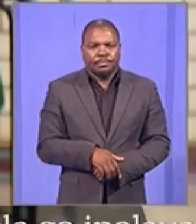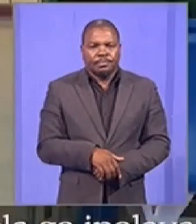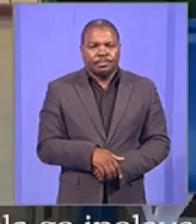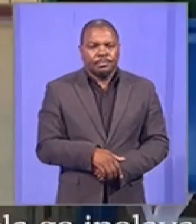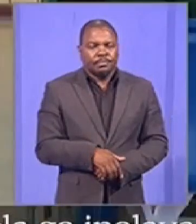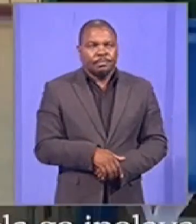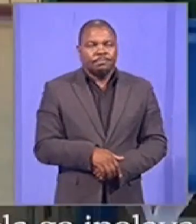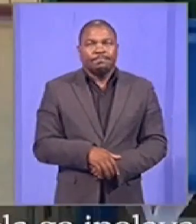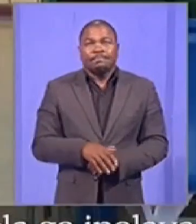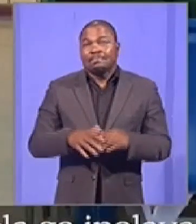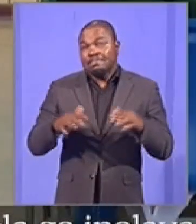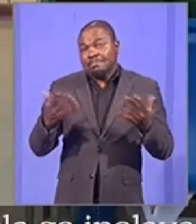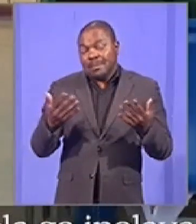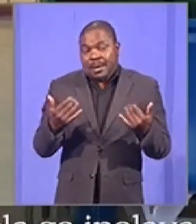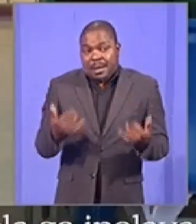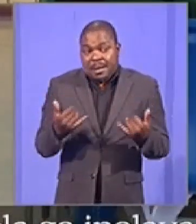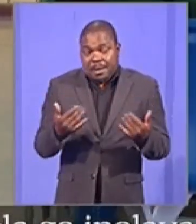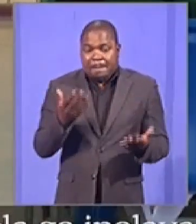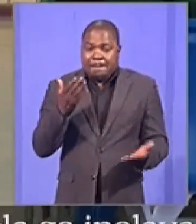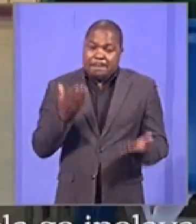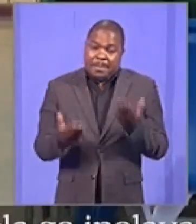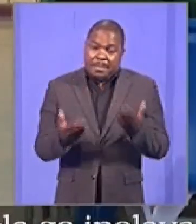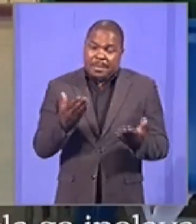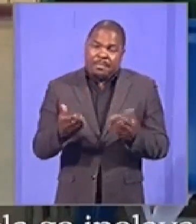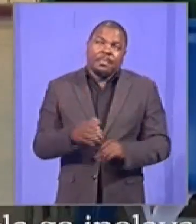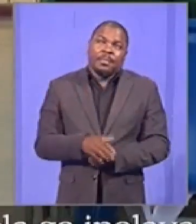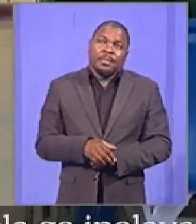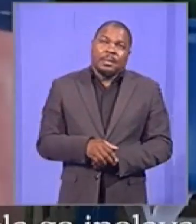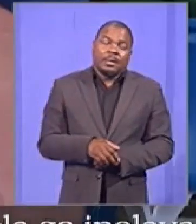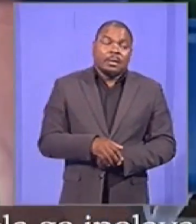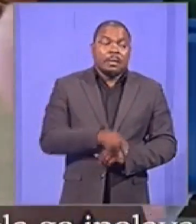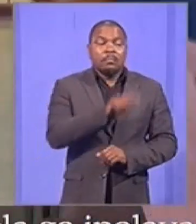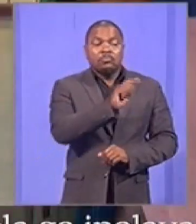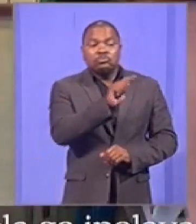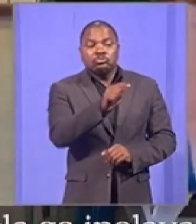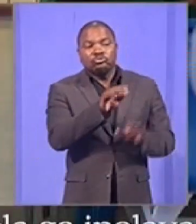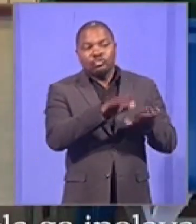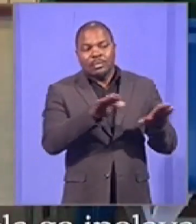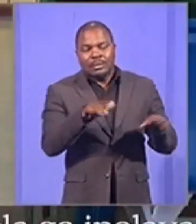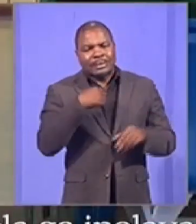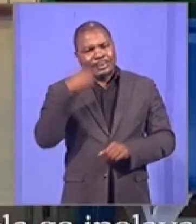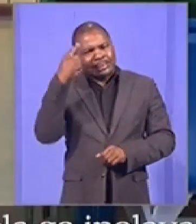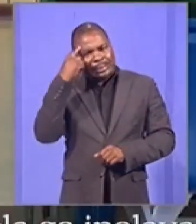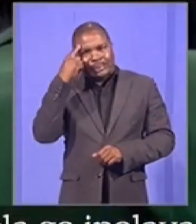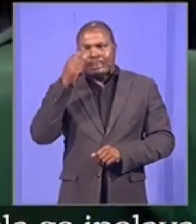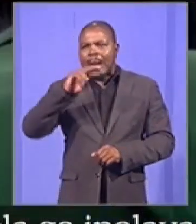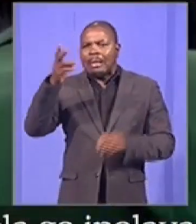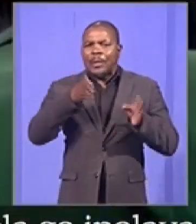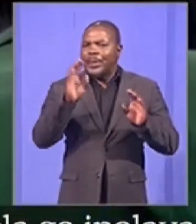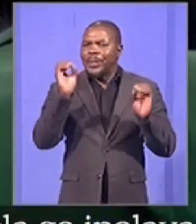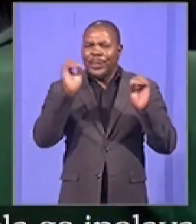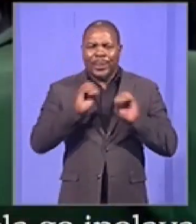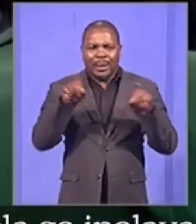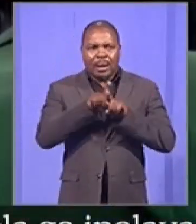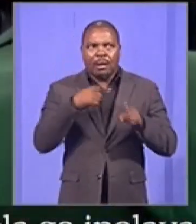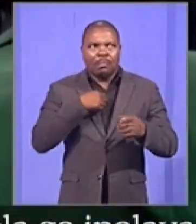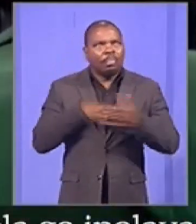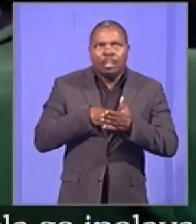Mo gong ke ba taba ya gore ba nagana gore a gona tsela e nngwe, ba nagana gore they are